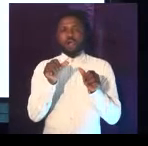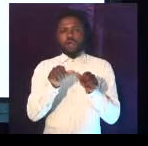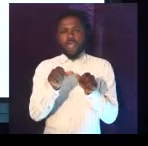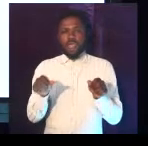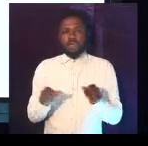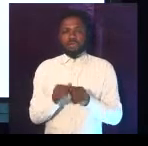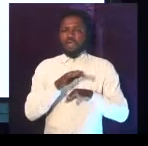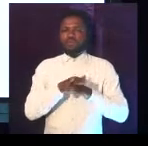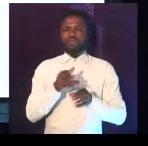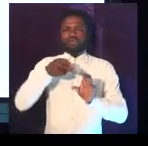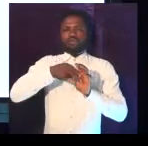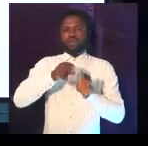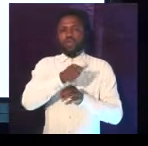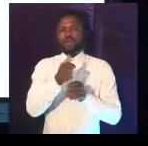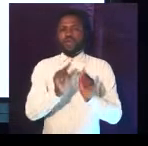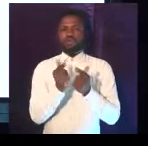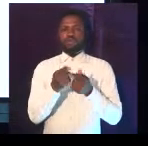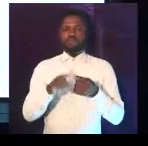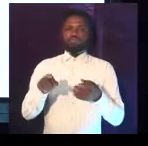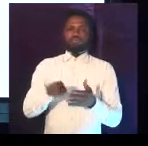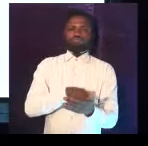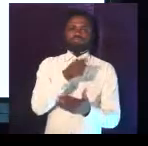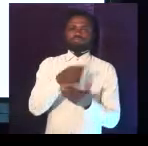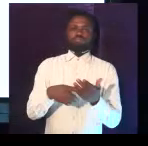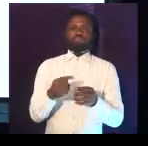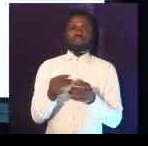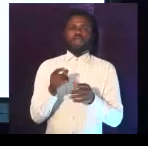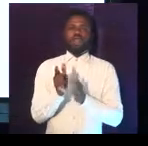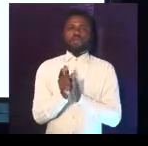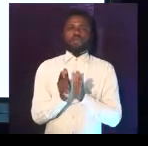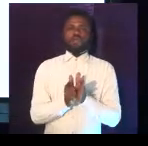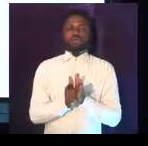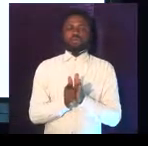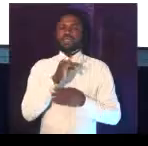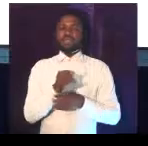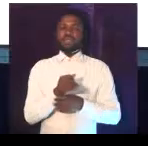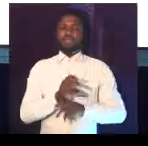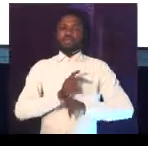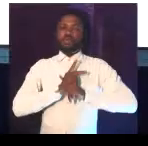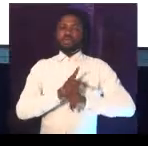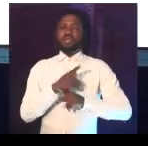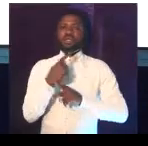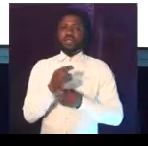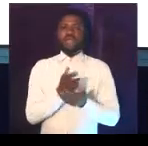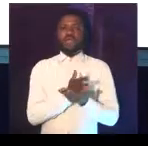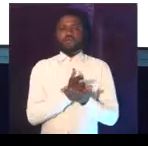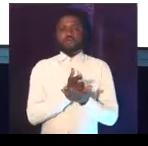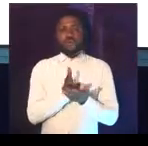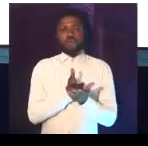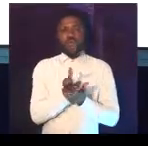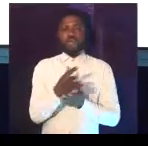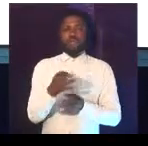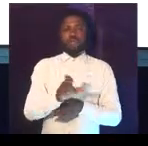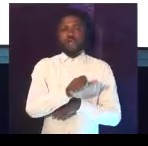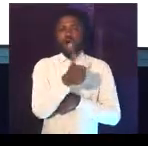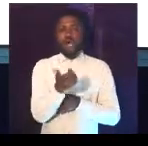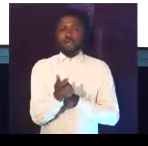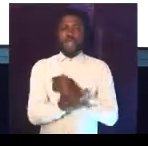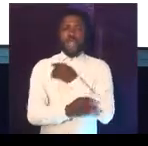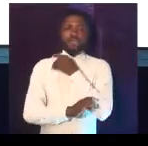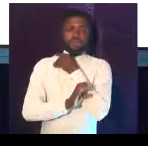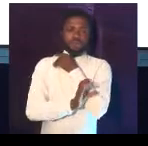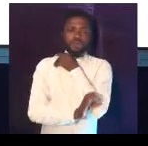don't join other groups to violate the law of the country. Next is protect the rights of other